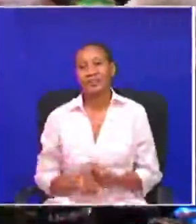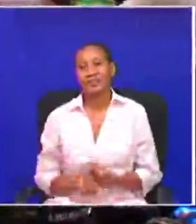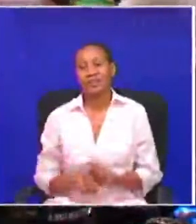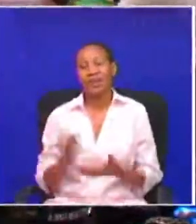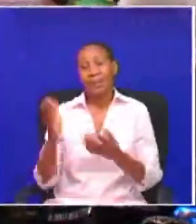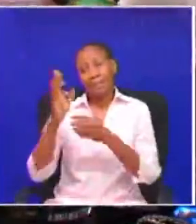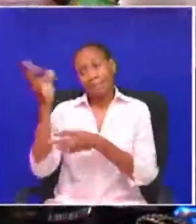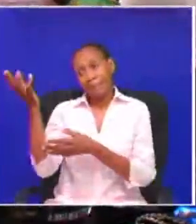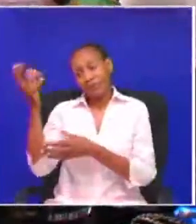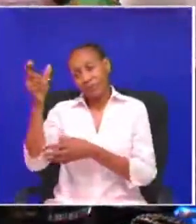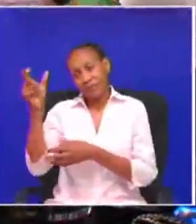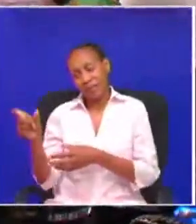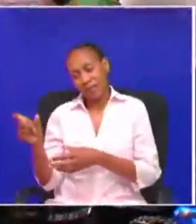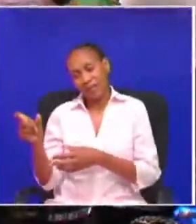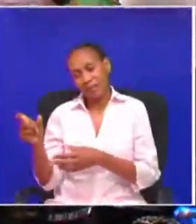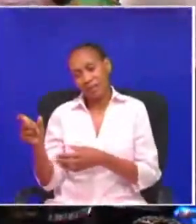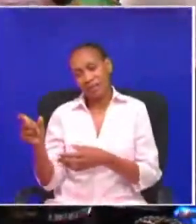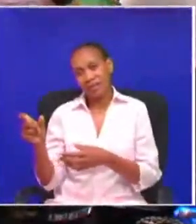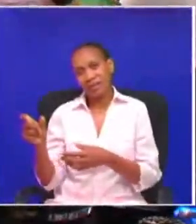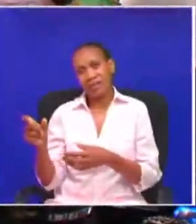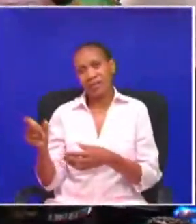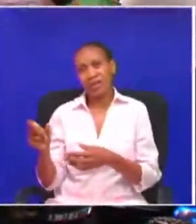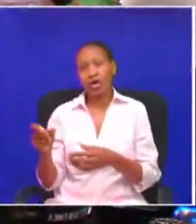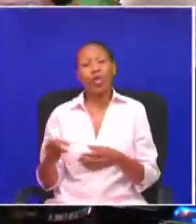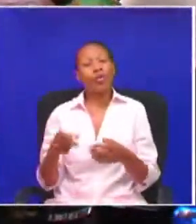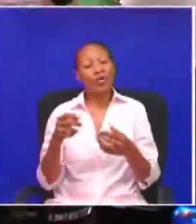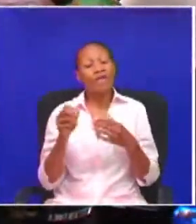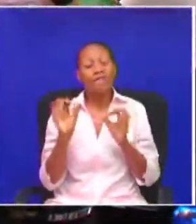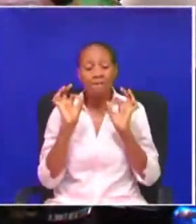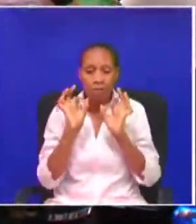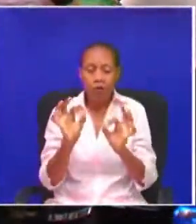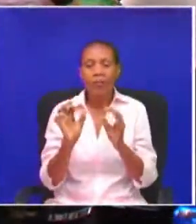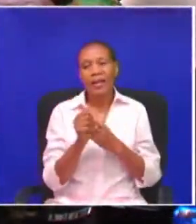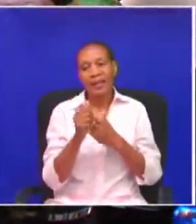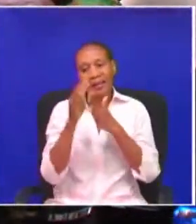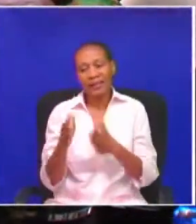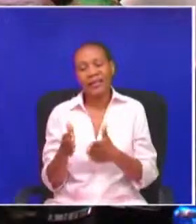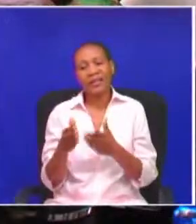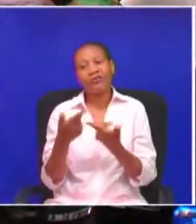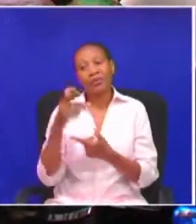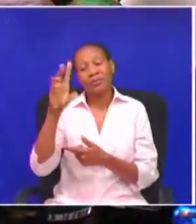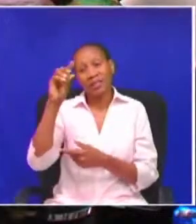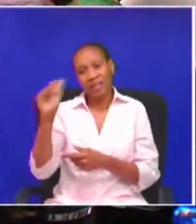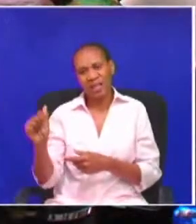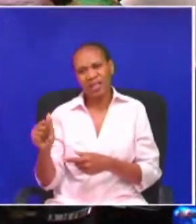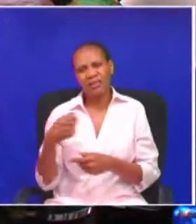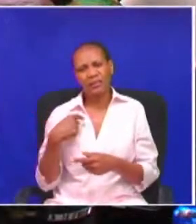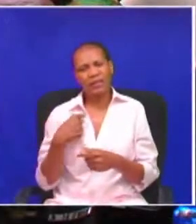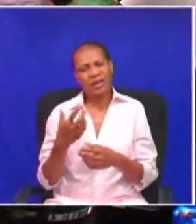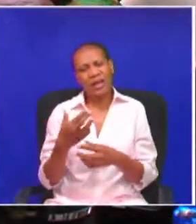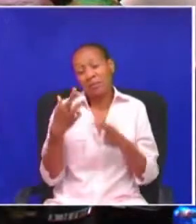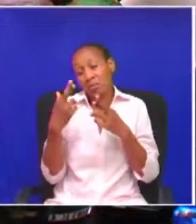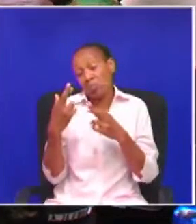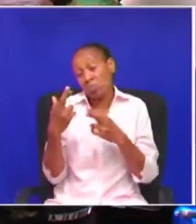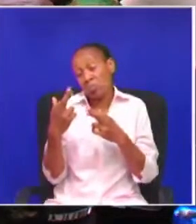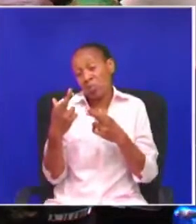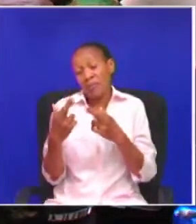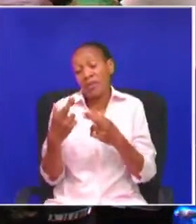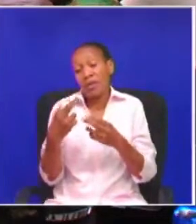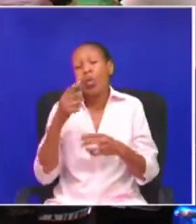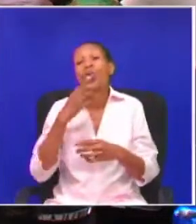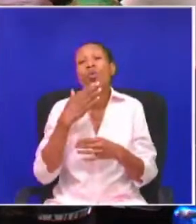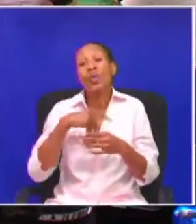Madam Speaker, as the former leader of the opposition, I'm a bit worried about who my successor in title is in this